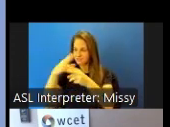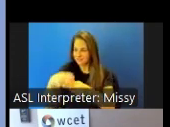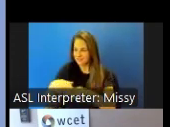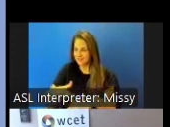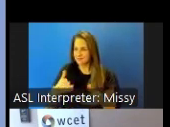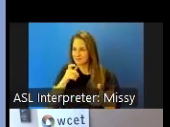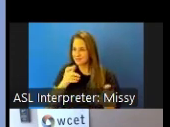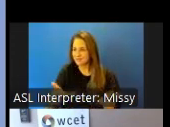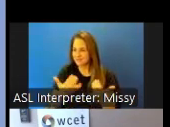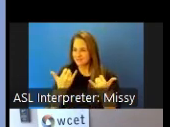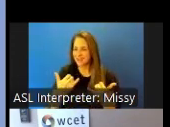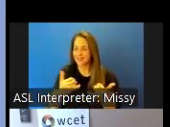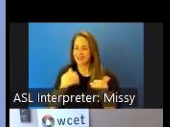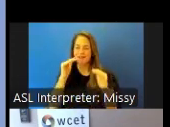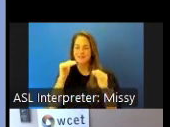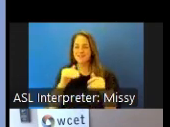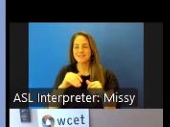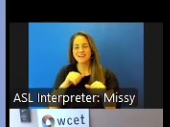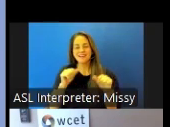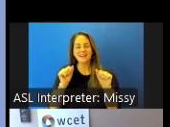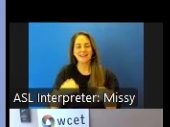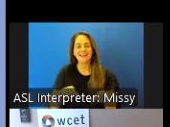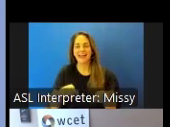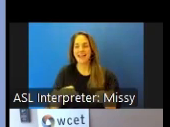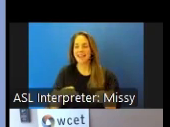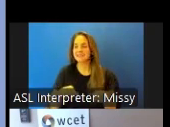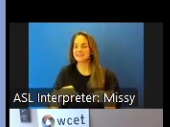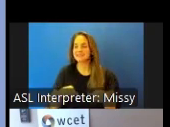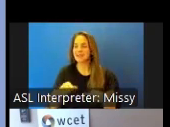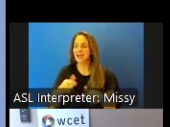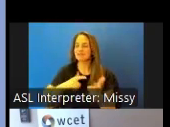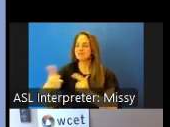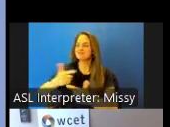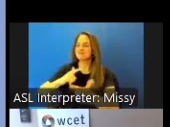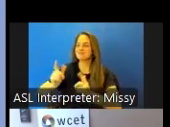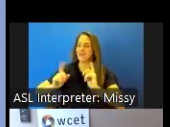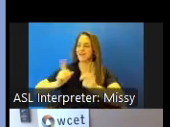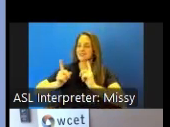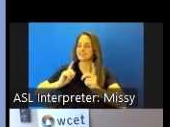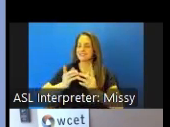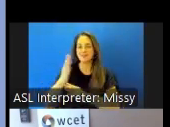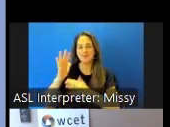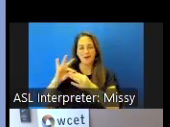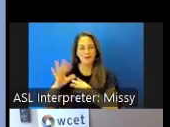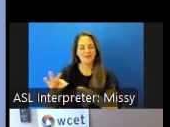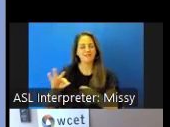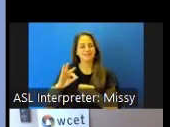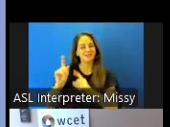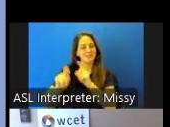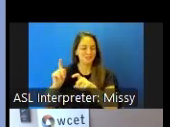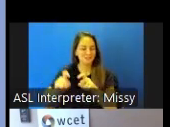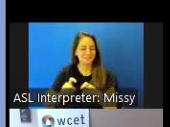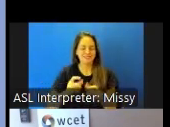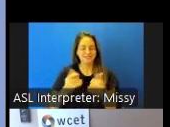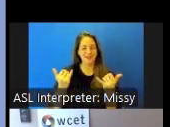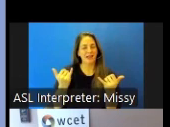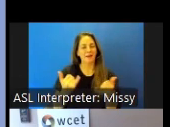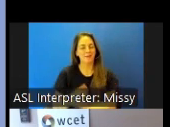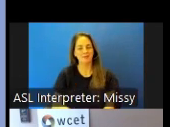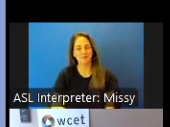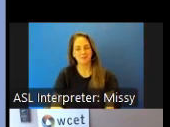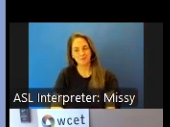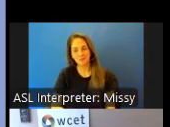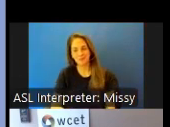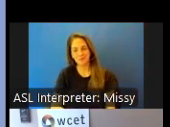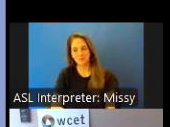today. So hopefully I'll have a chance to have an interactive conversation through comments and questions. We have this webinar today.